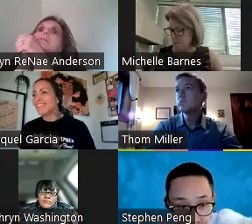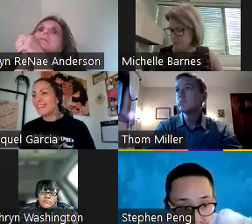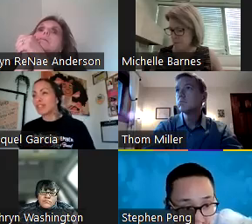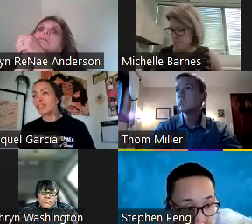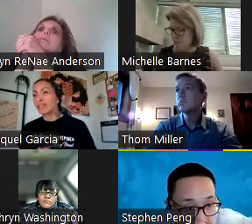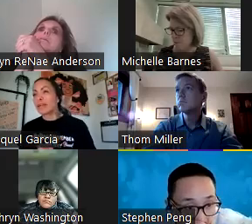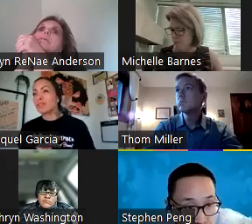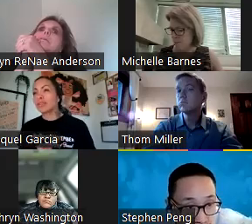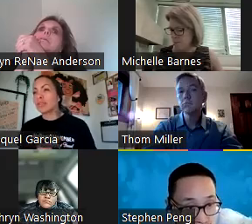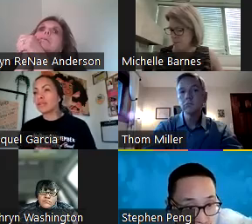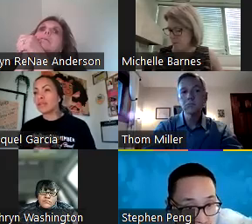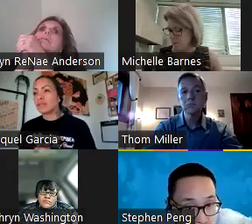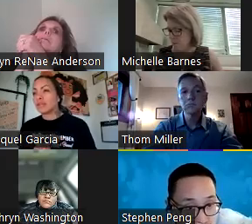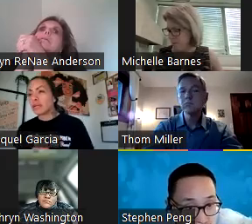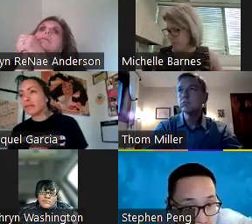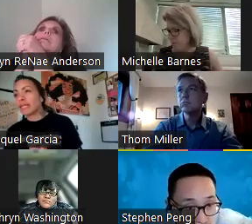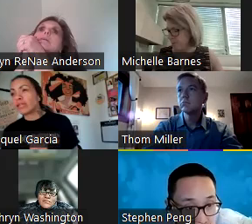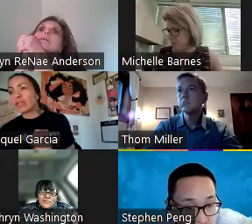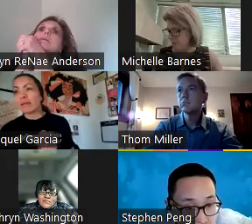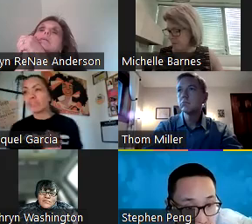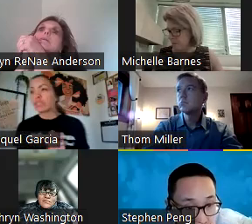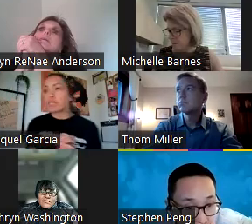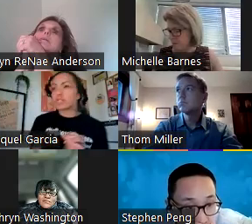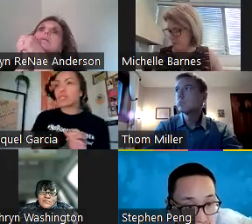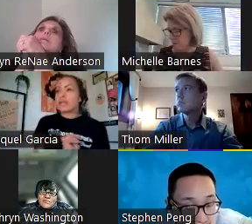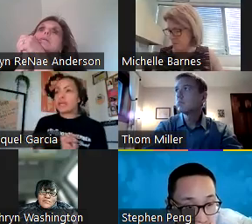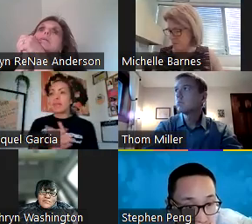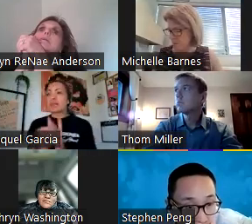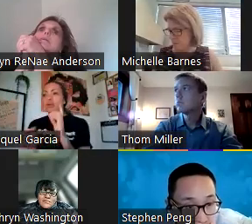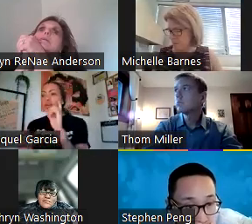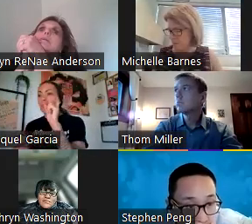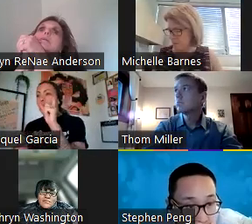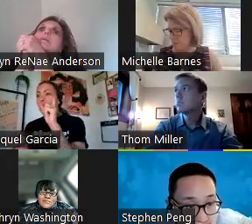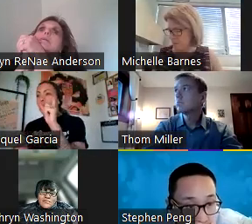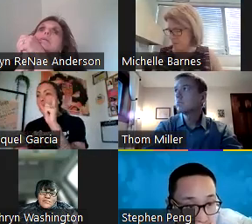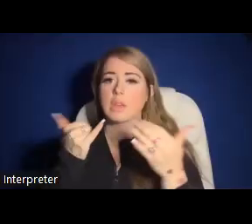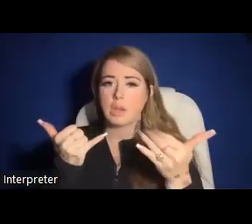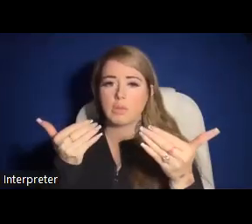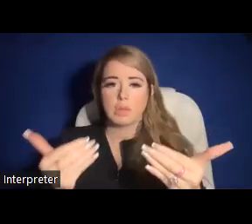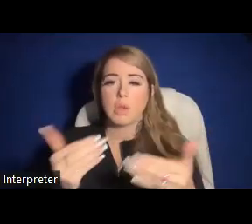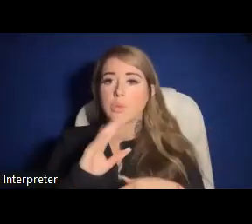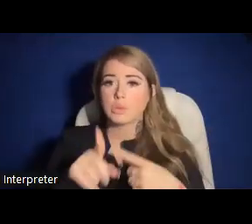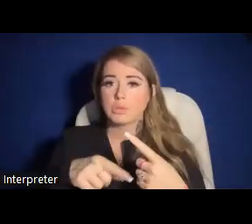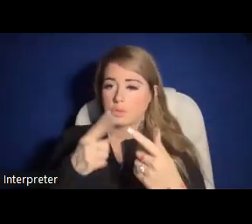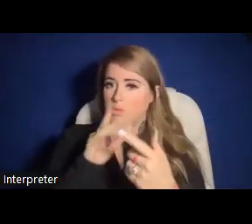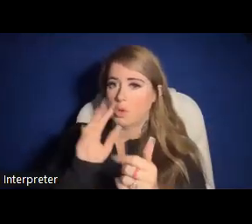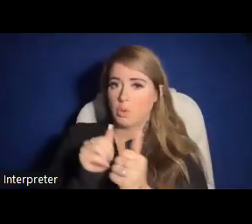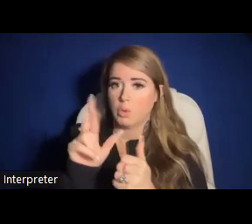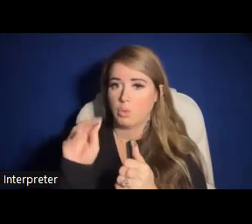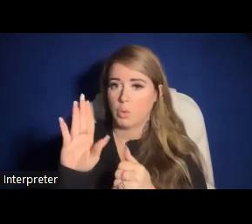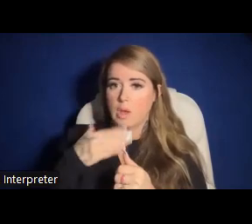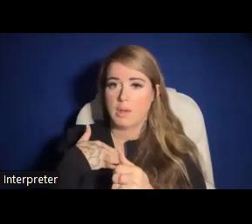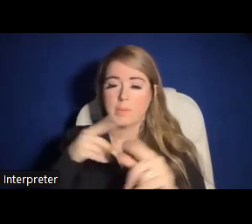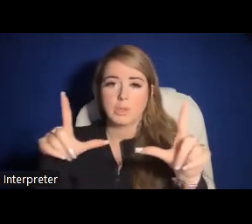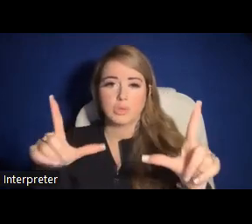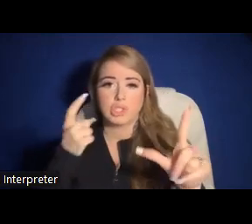Mm-hmm. Absolutely. Absolutely. Yeah. Thank you for that. I appreciate that, Tasha. I'm going to go to Rob. Oh, my screen just changed. Hold on